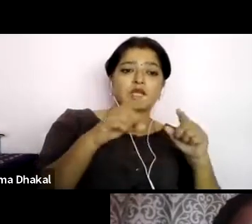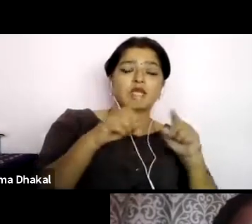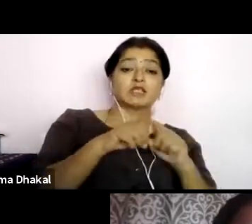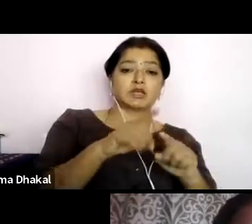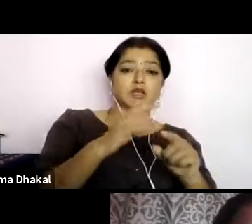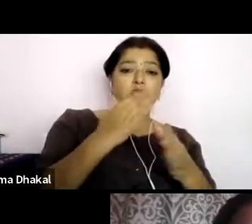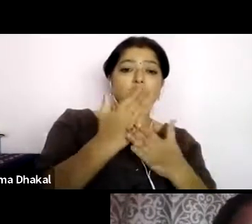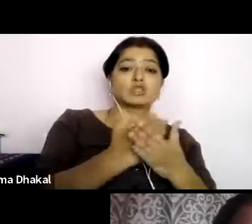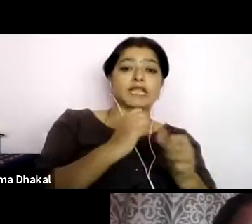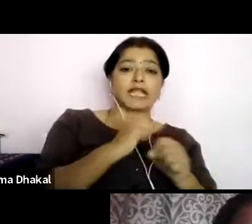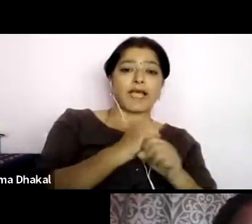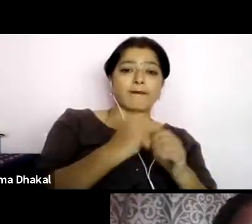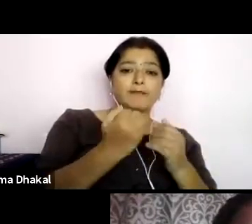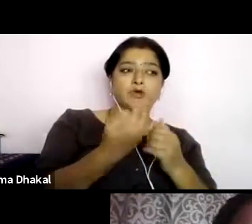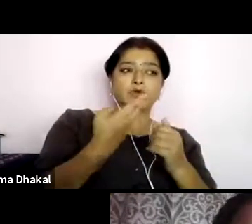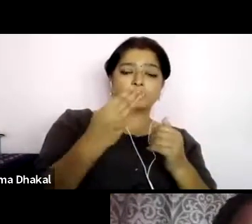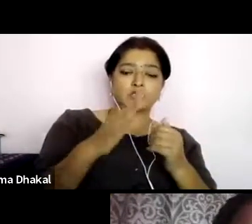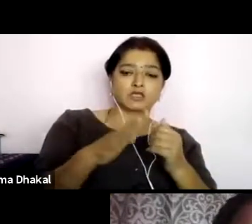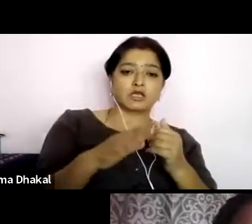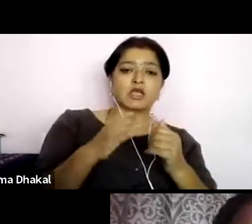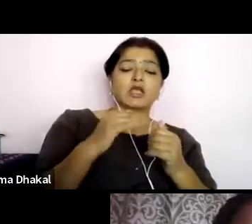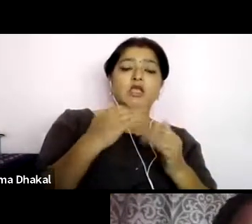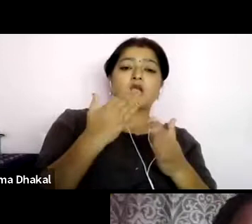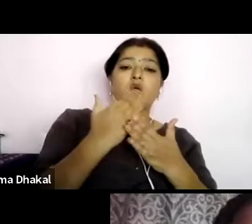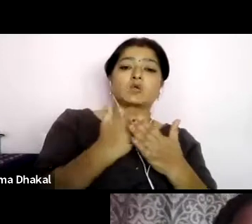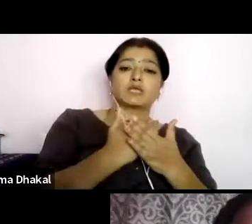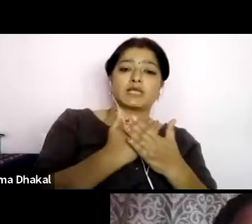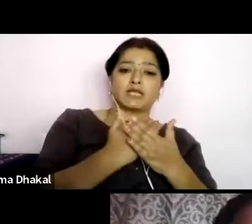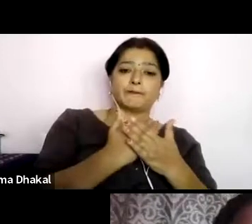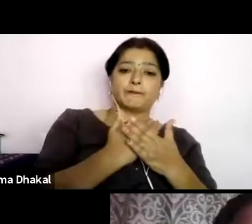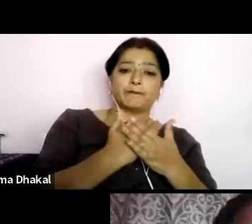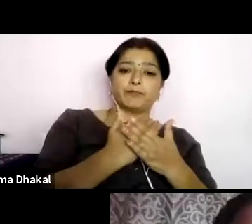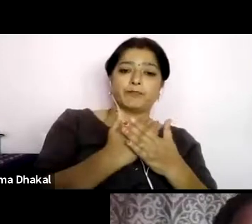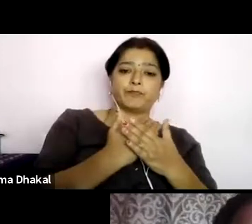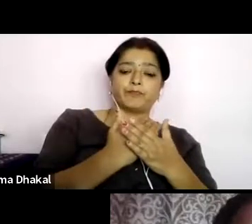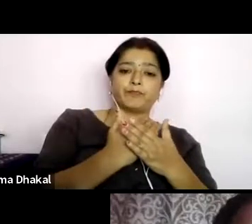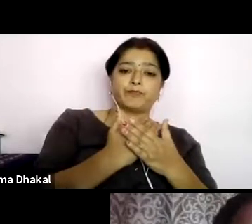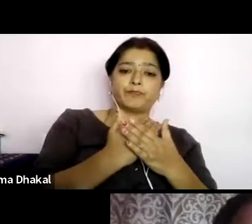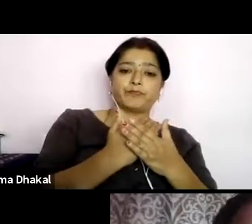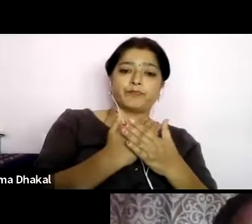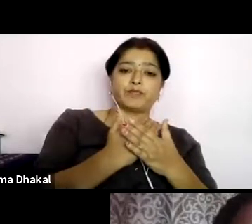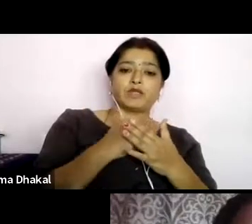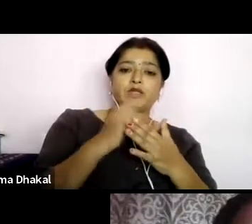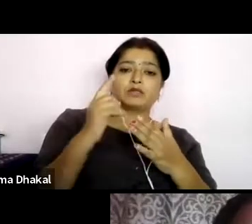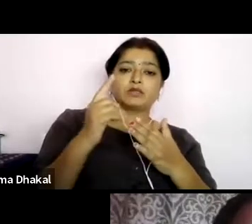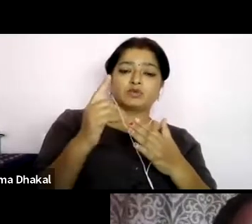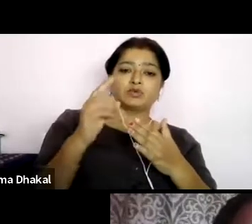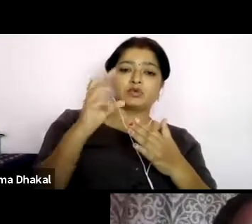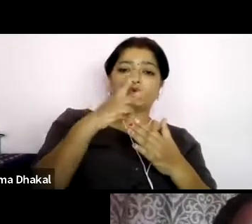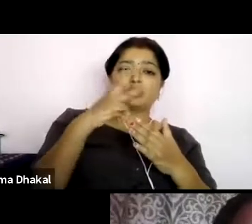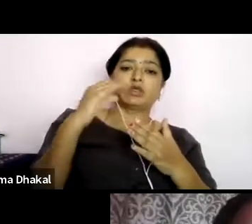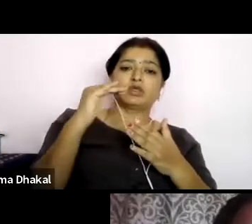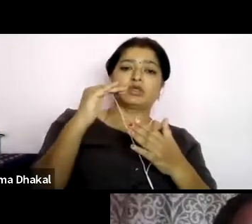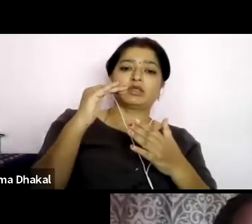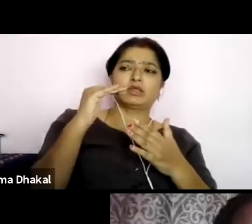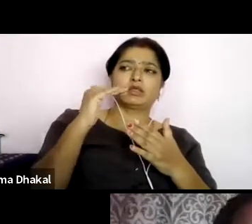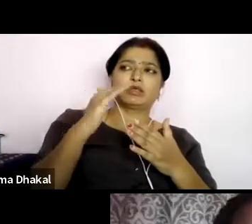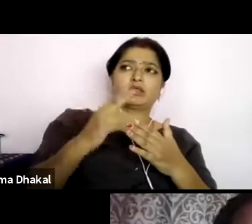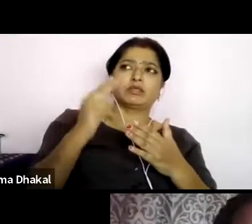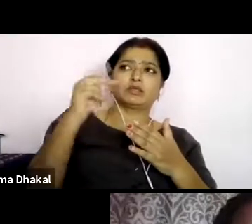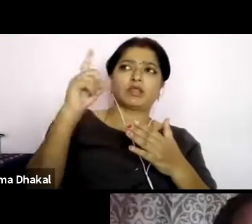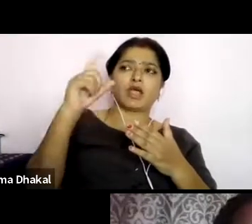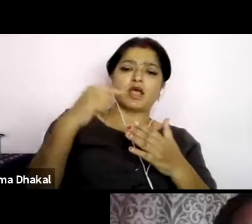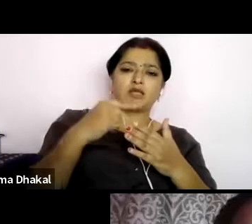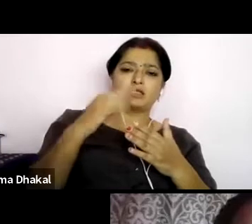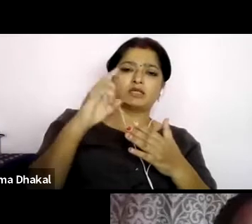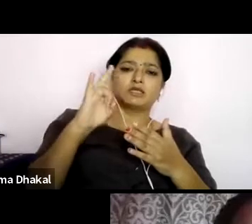how you contribute to the framework around resilience. And so I just had a general thought